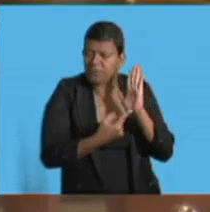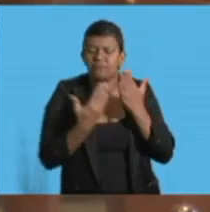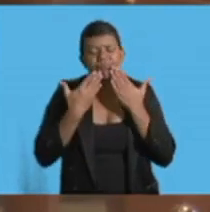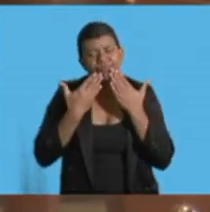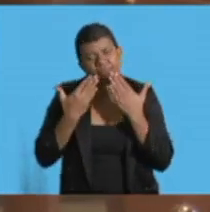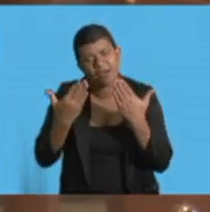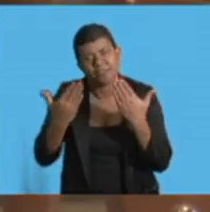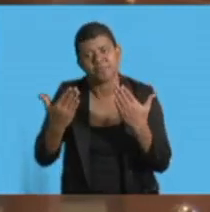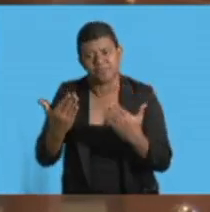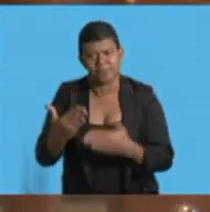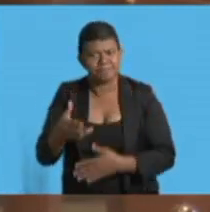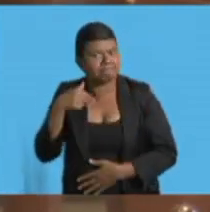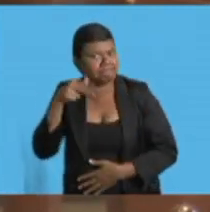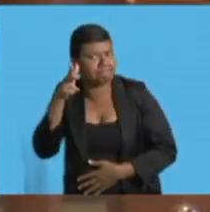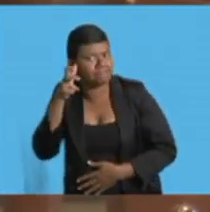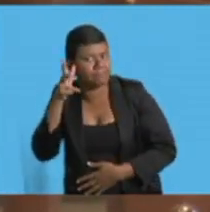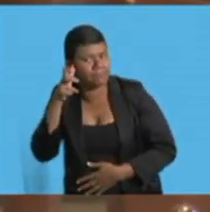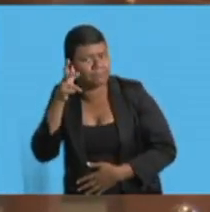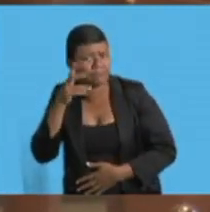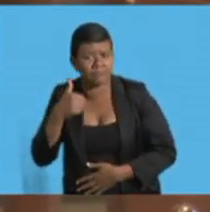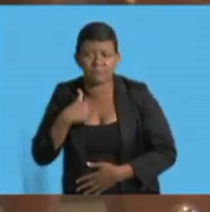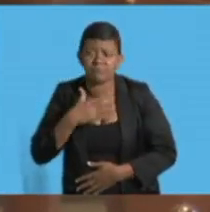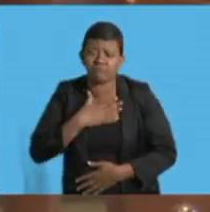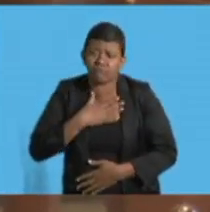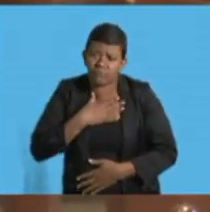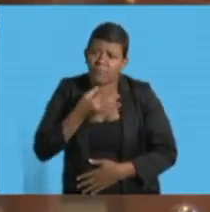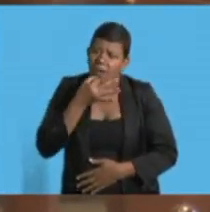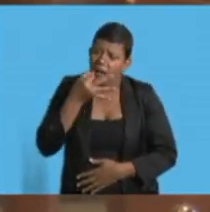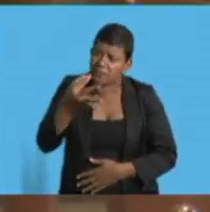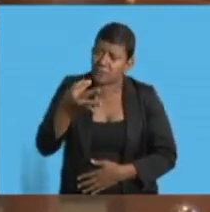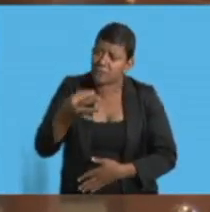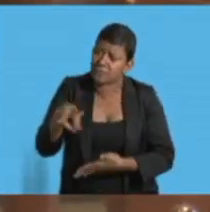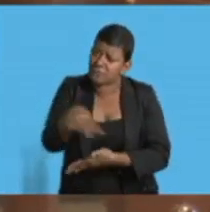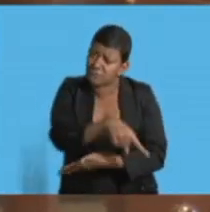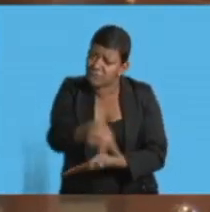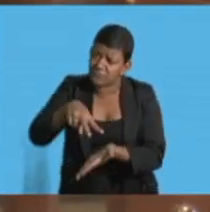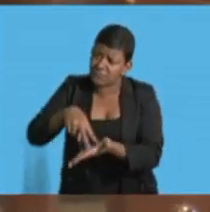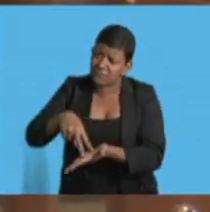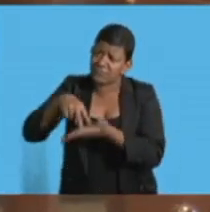plead, we rise to once again plant